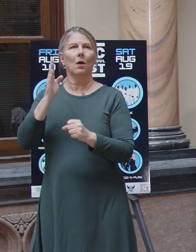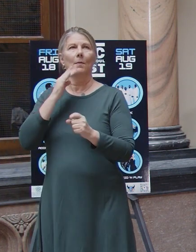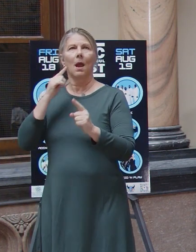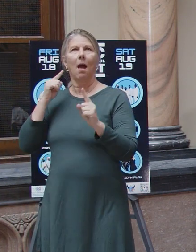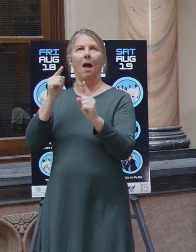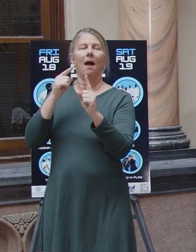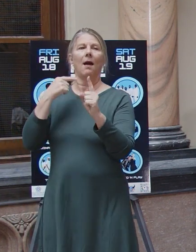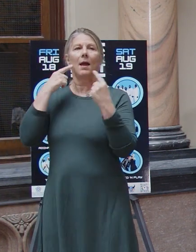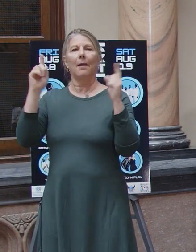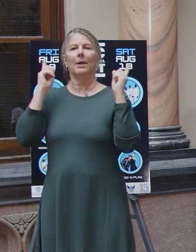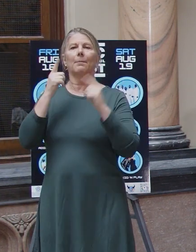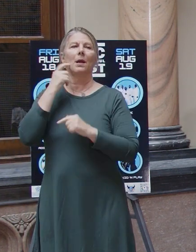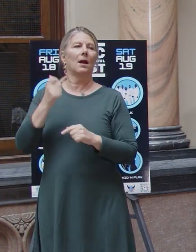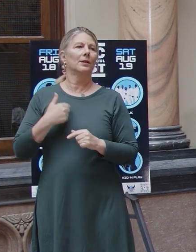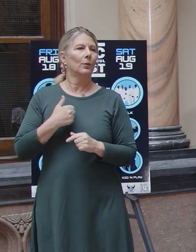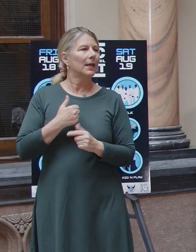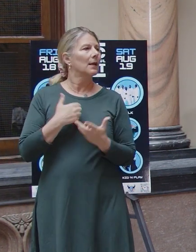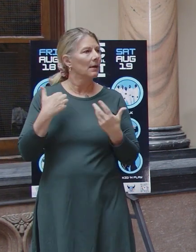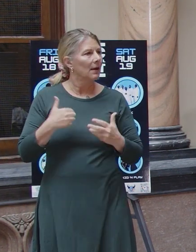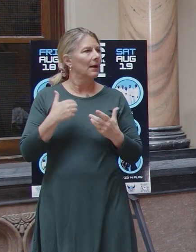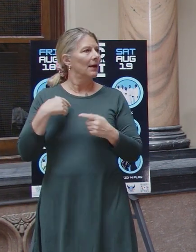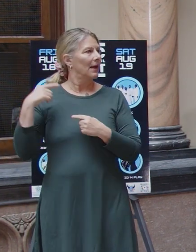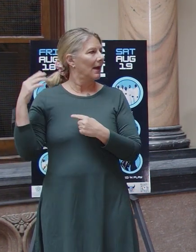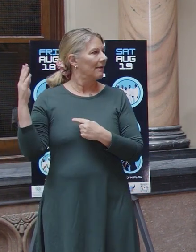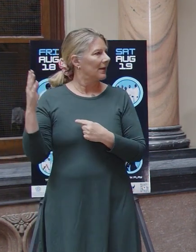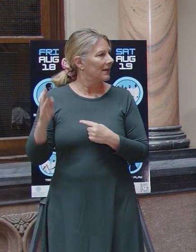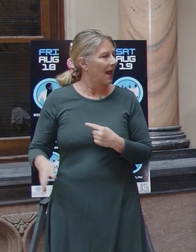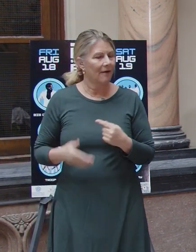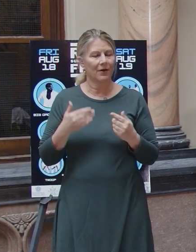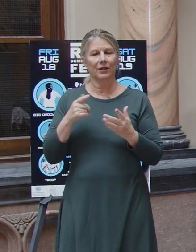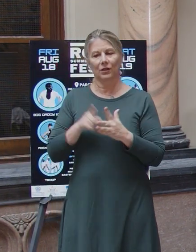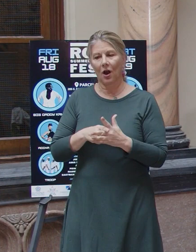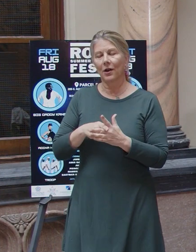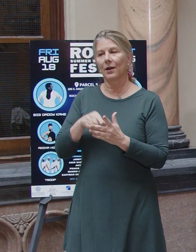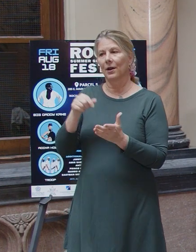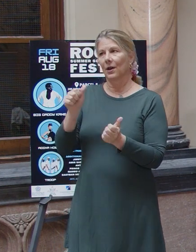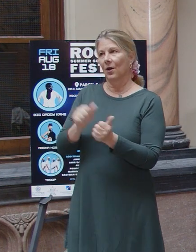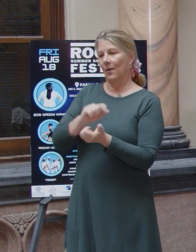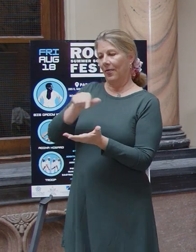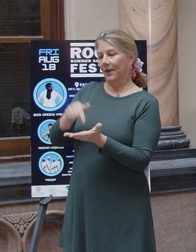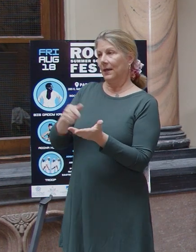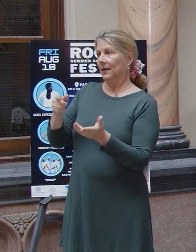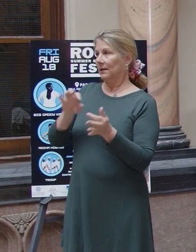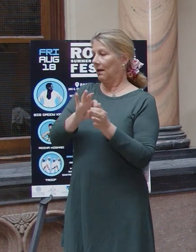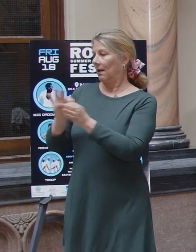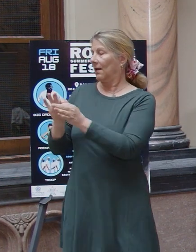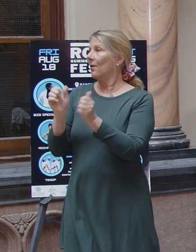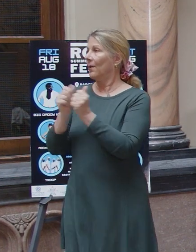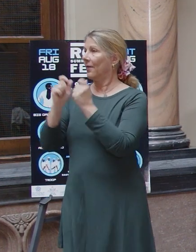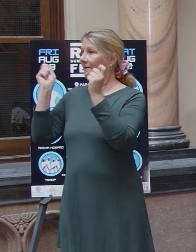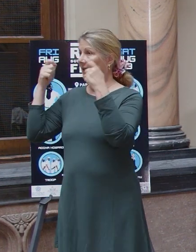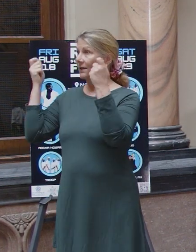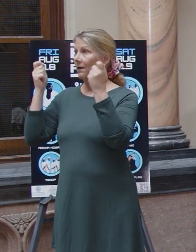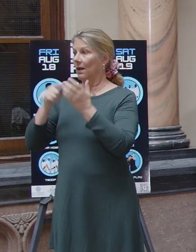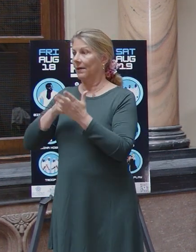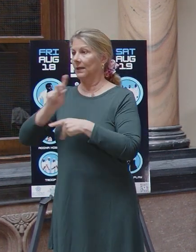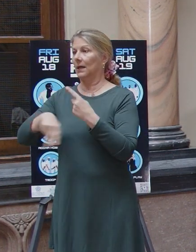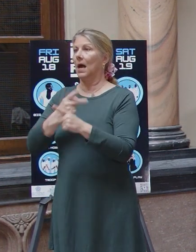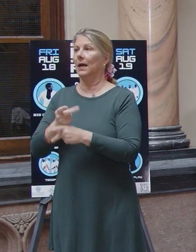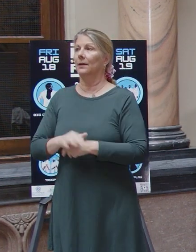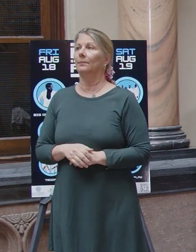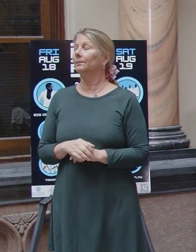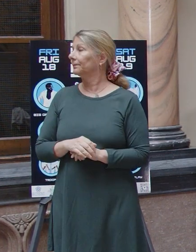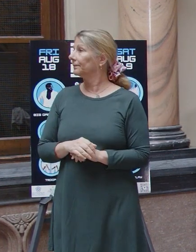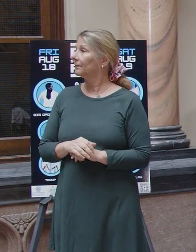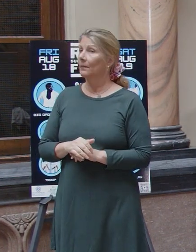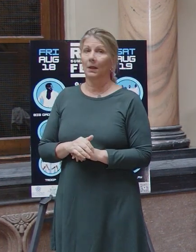are one of the pop-up events. We've never been a pop-up event associated with a festival of this kind. Our headliner